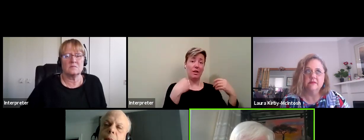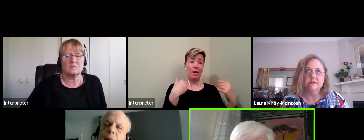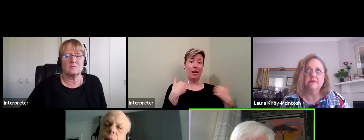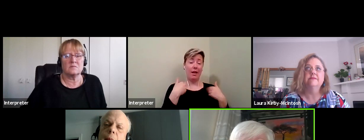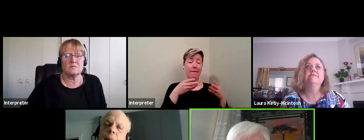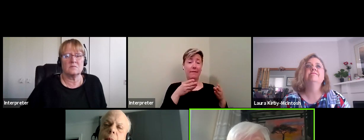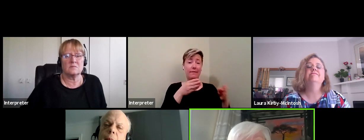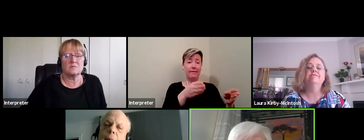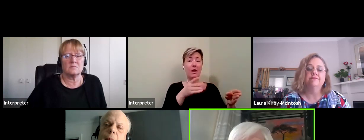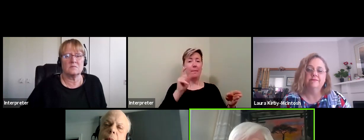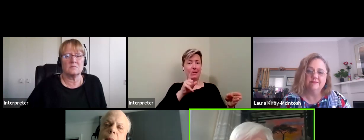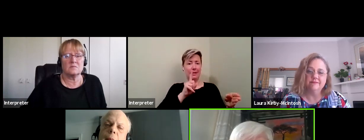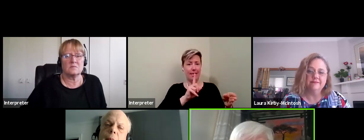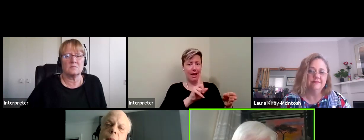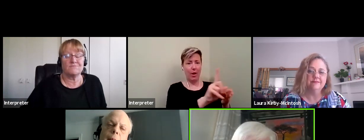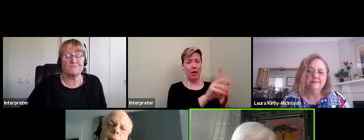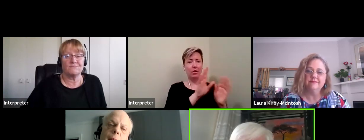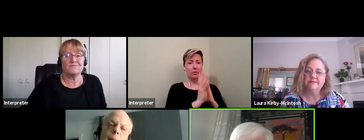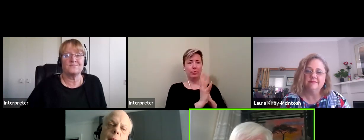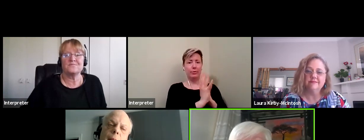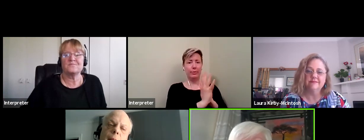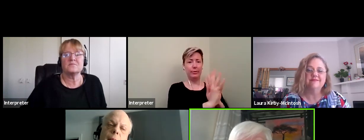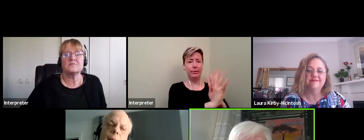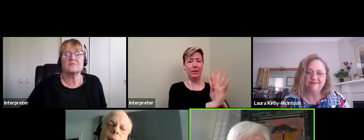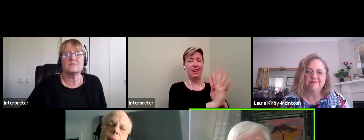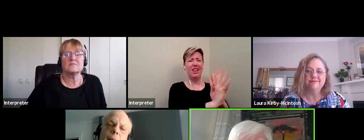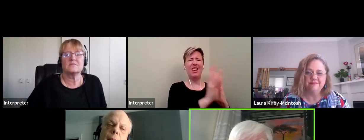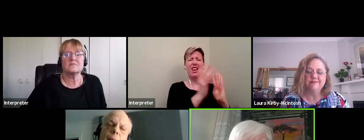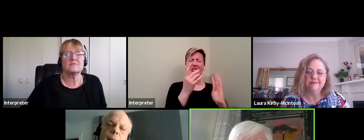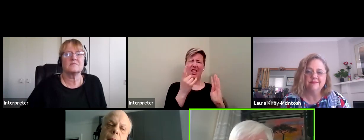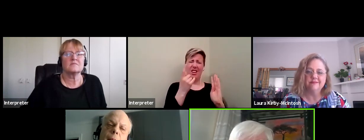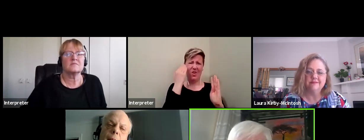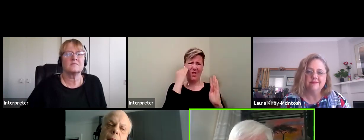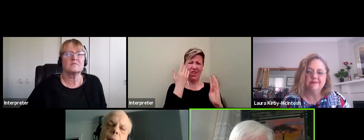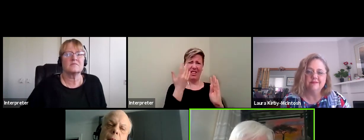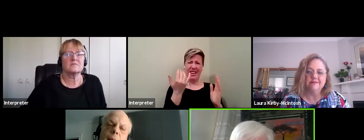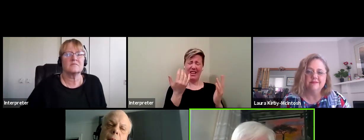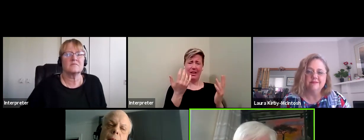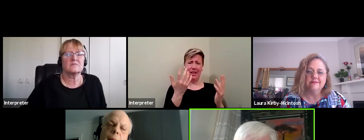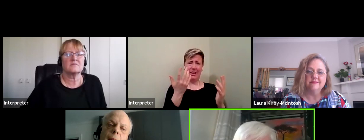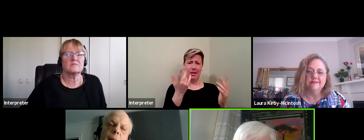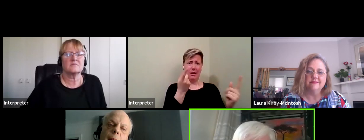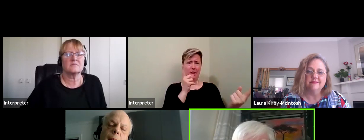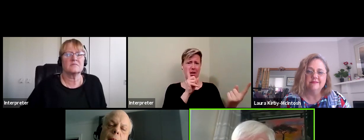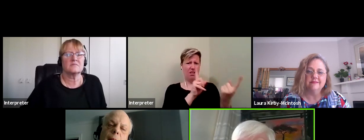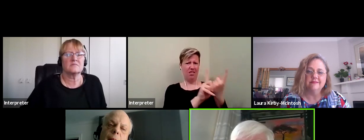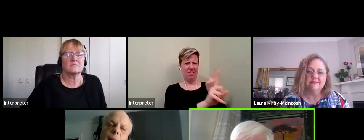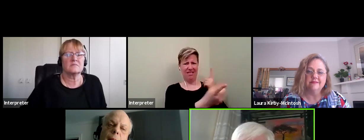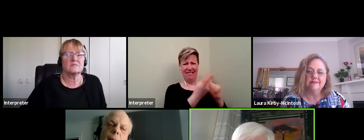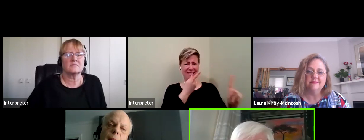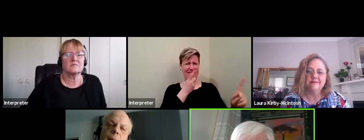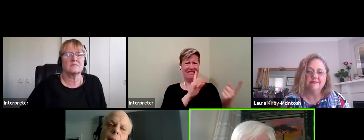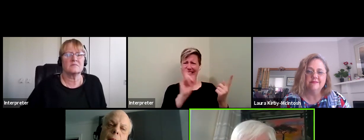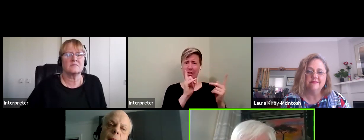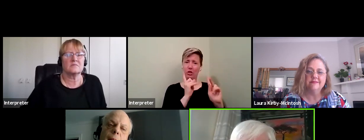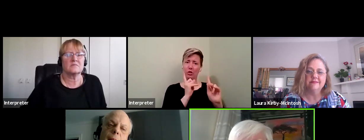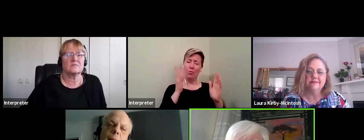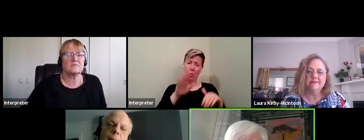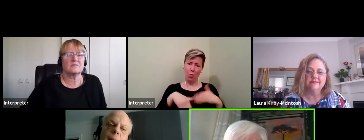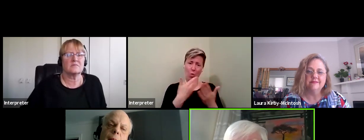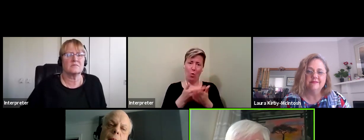aisles that are one way, because I'm getting people passing me in the grocery store and I'm thinking, like, I'm 6 feet from the person in front of me, but the person's passing